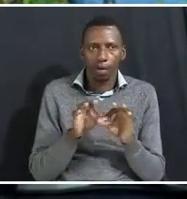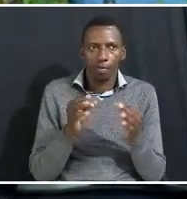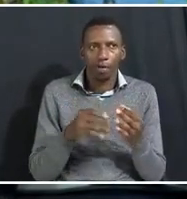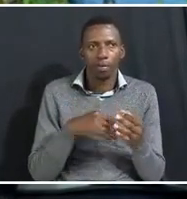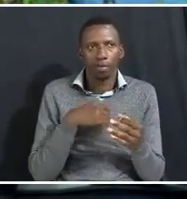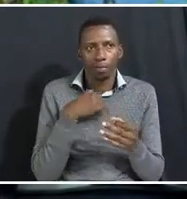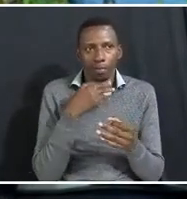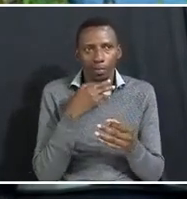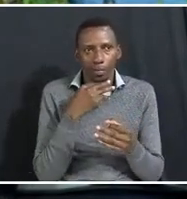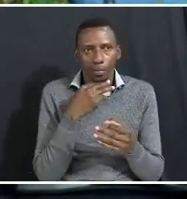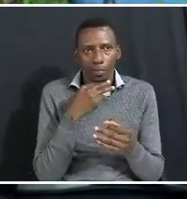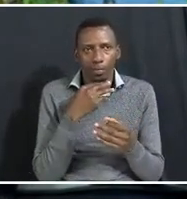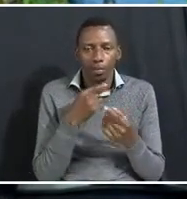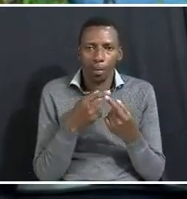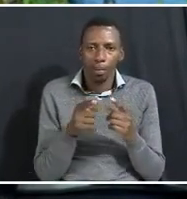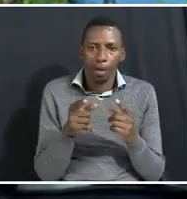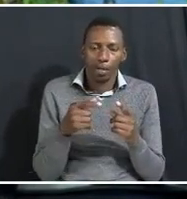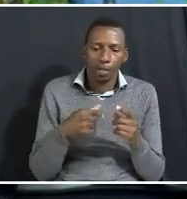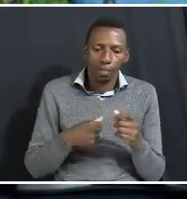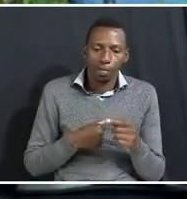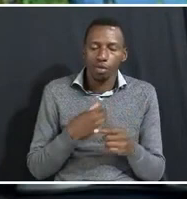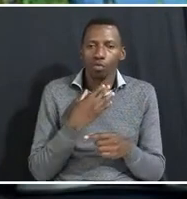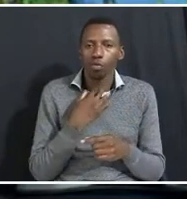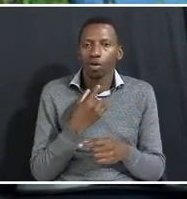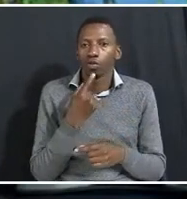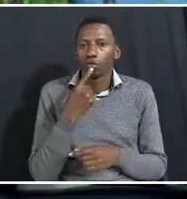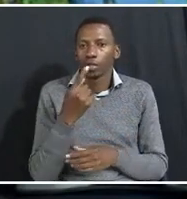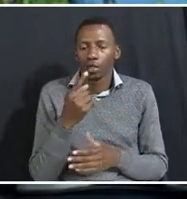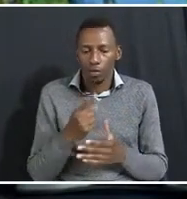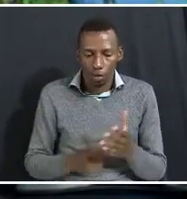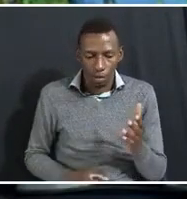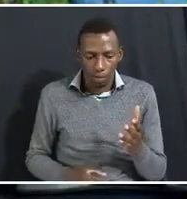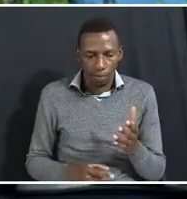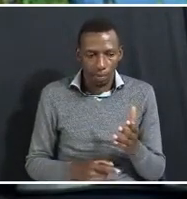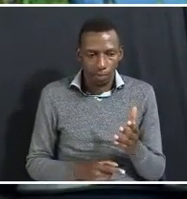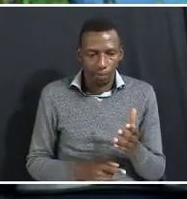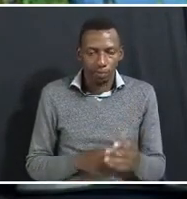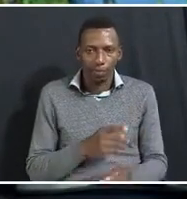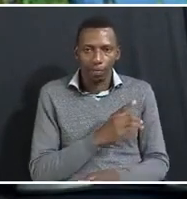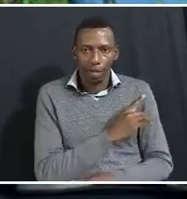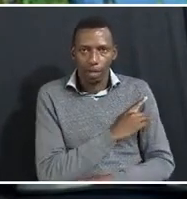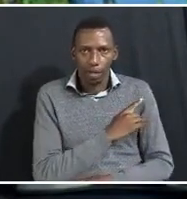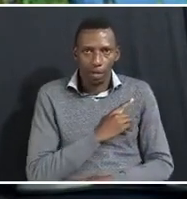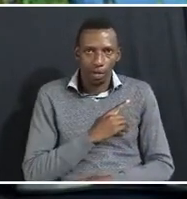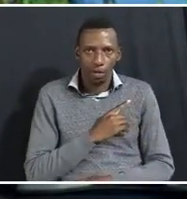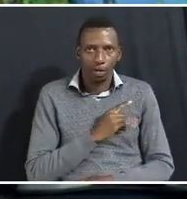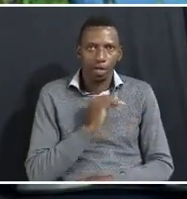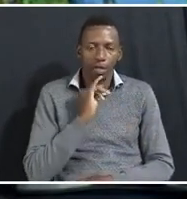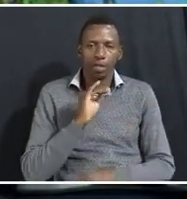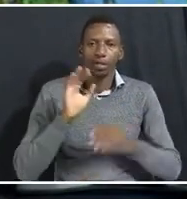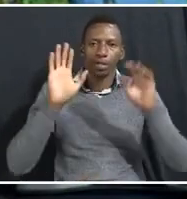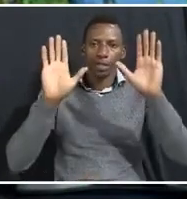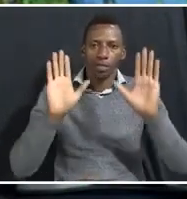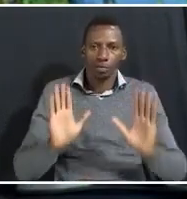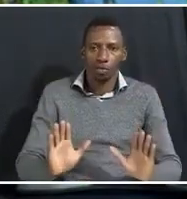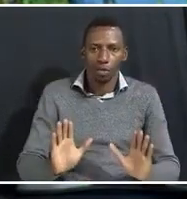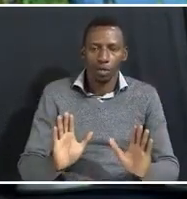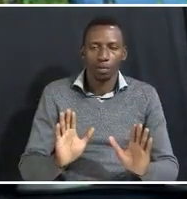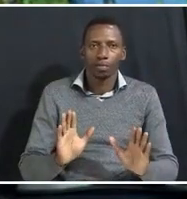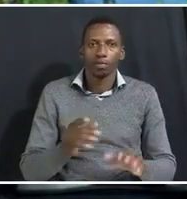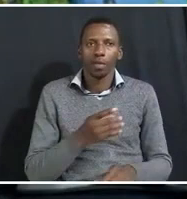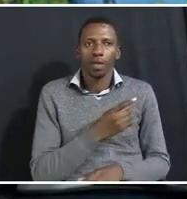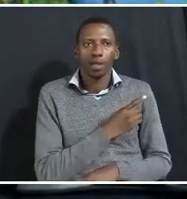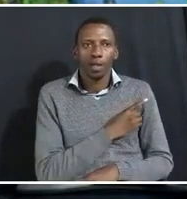may have. Otherwise, I want to say that deaconate is important. It